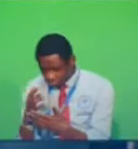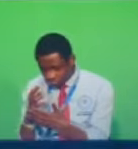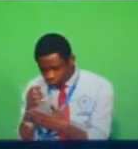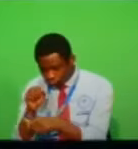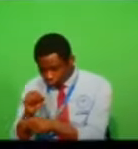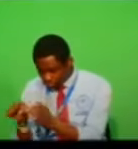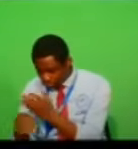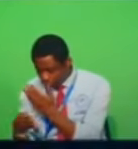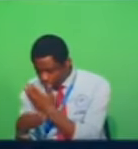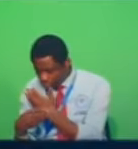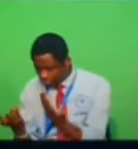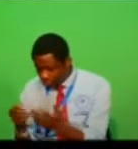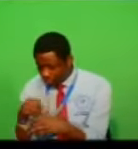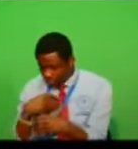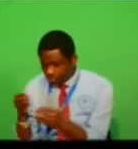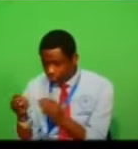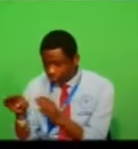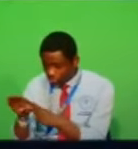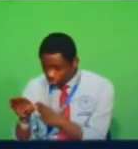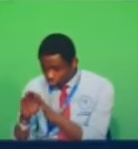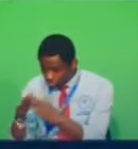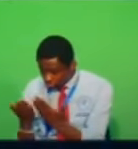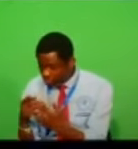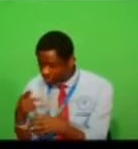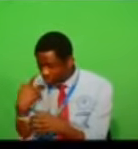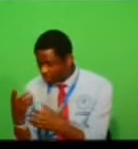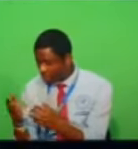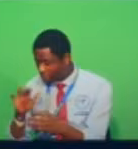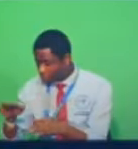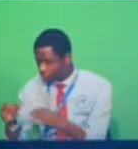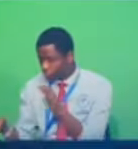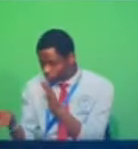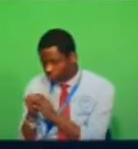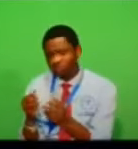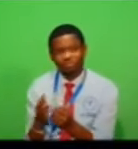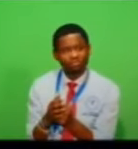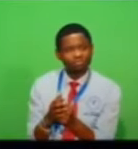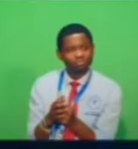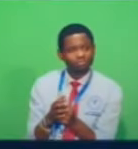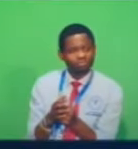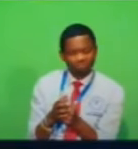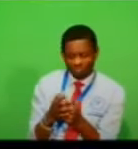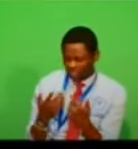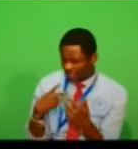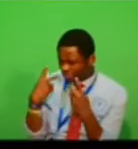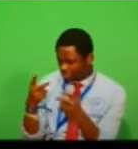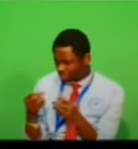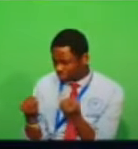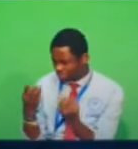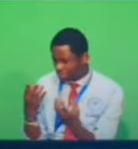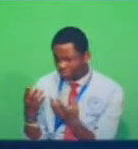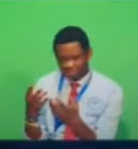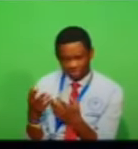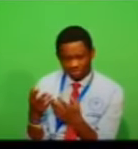seen, I serve as a minister of the Church of Pentecost, and I've seen many ministers' children who are far away from what their parents are doing. My